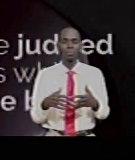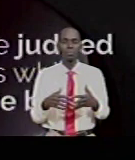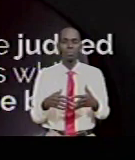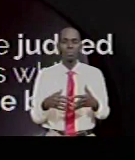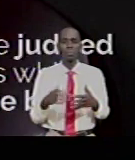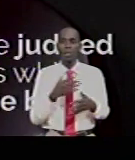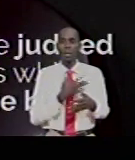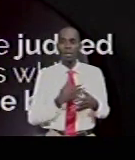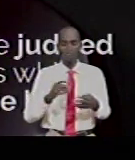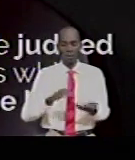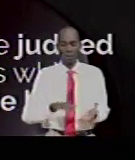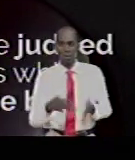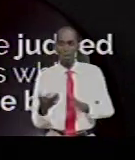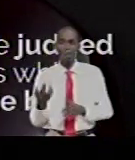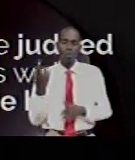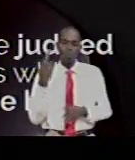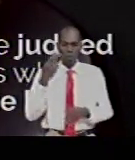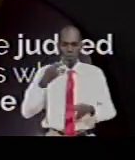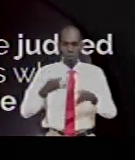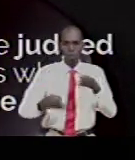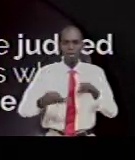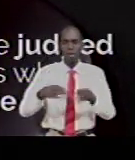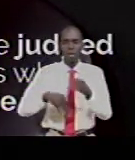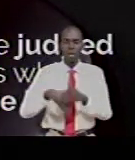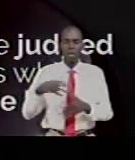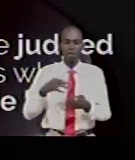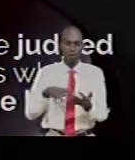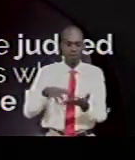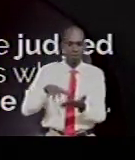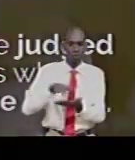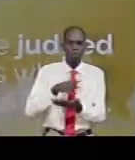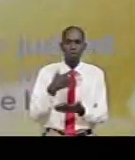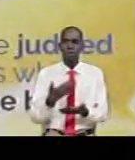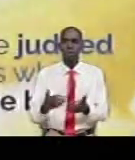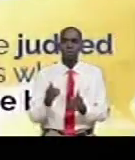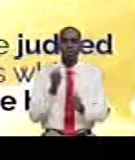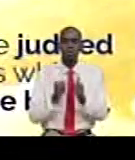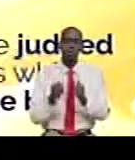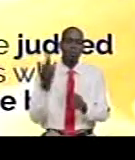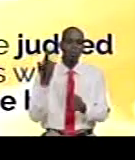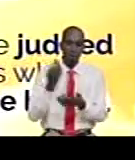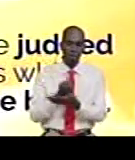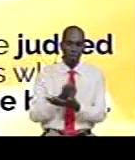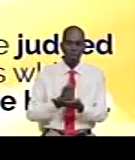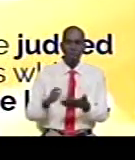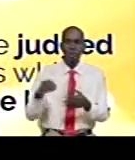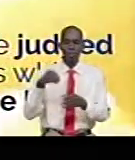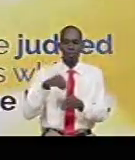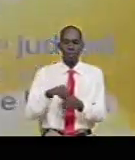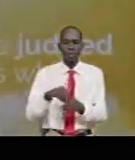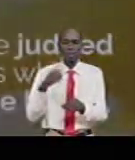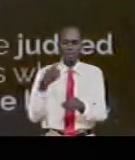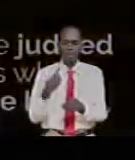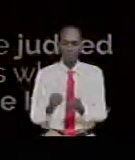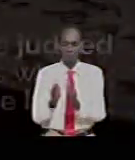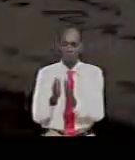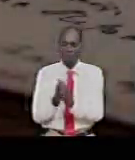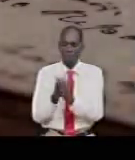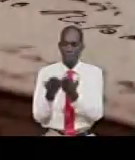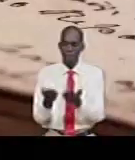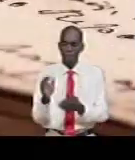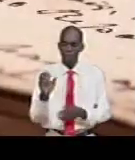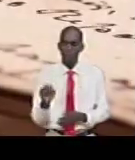And the dead were judged out of those things which were written in the books,